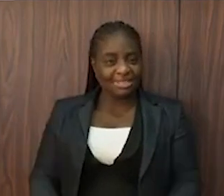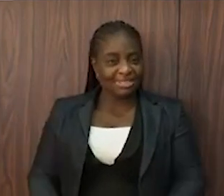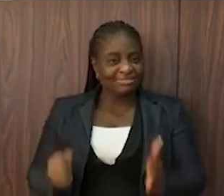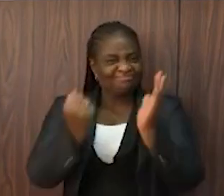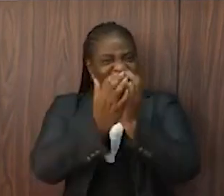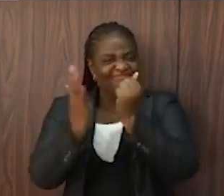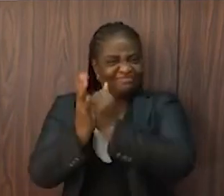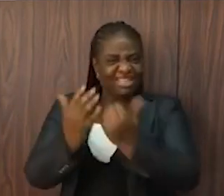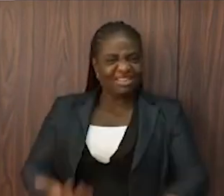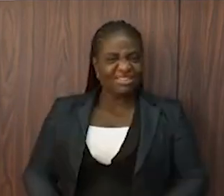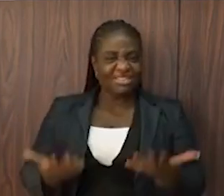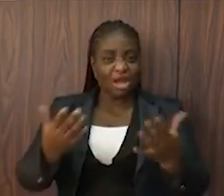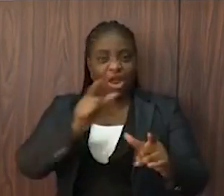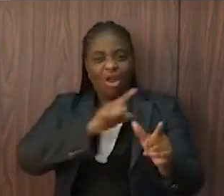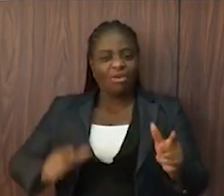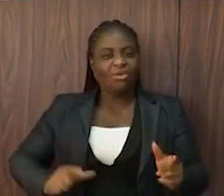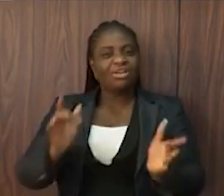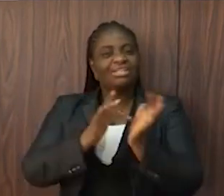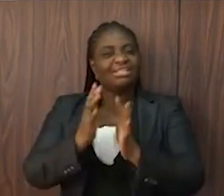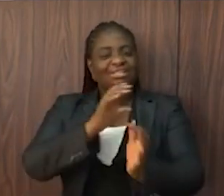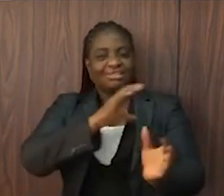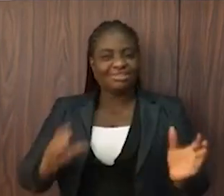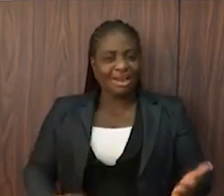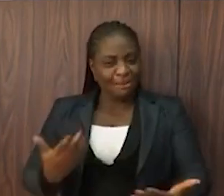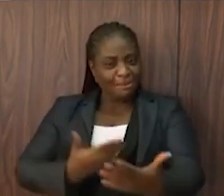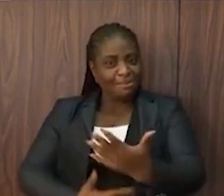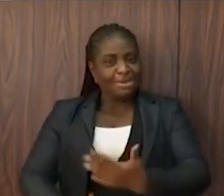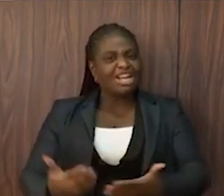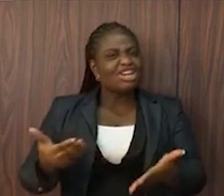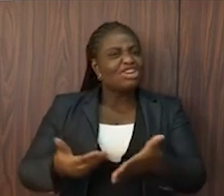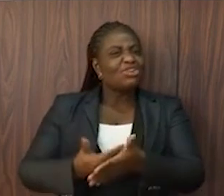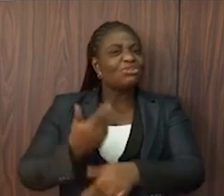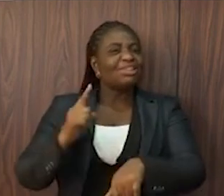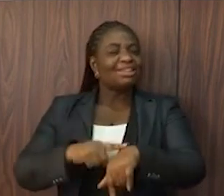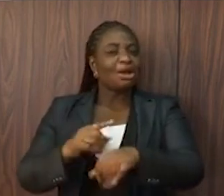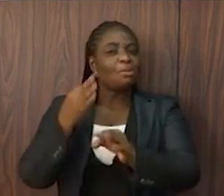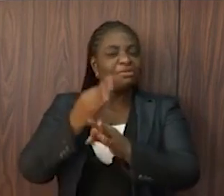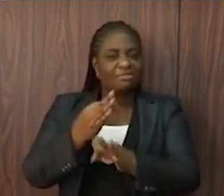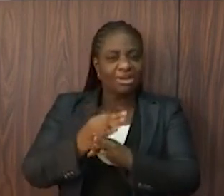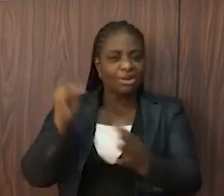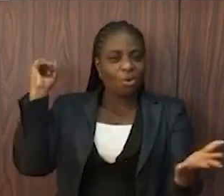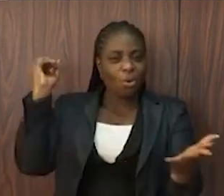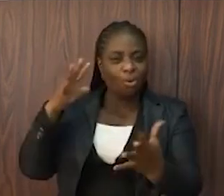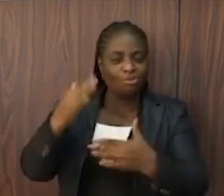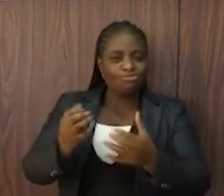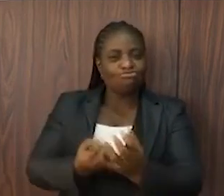of our Lord Jesus Christ give birth to a new season of faith, hope,